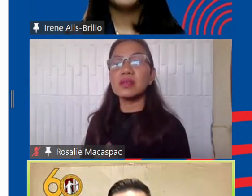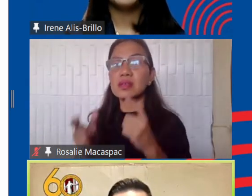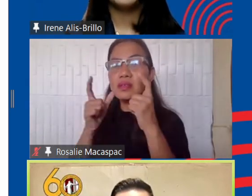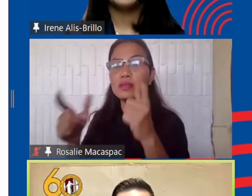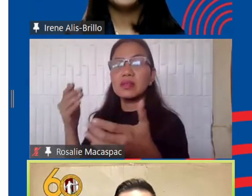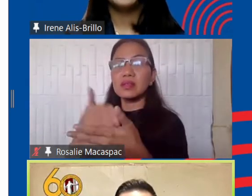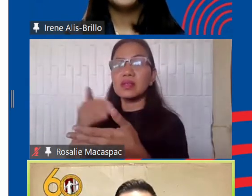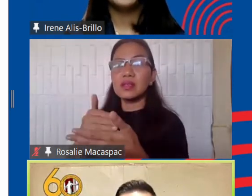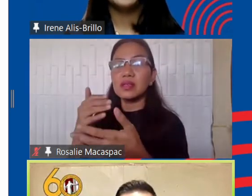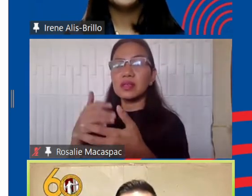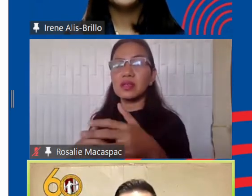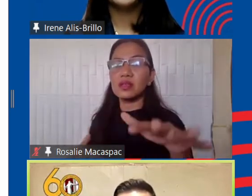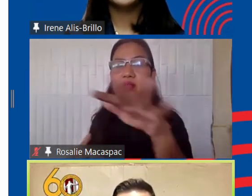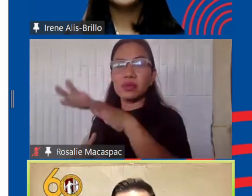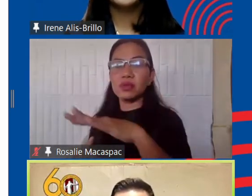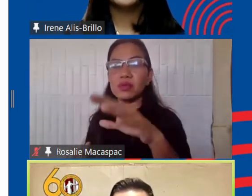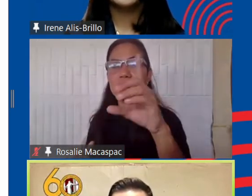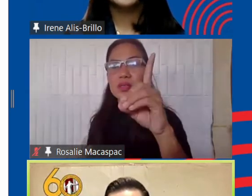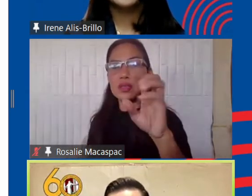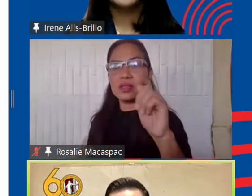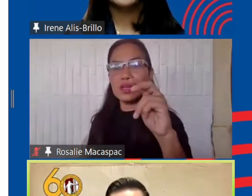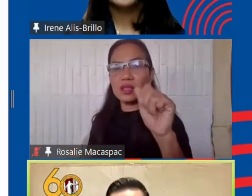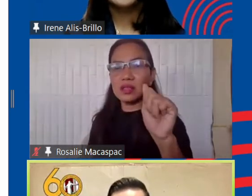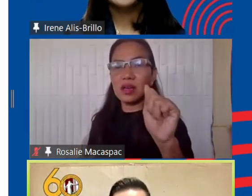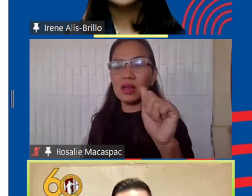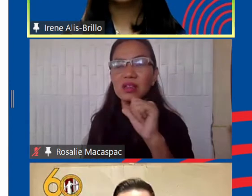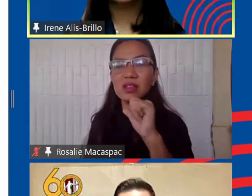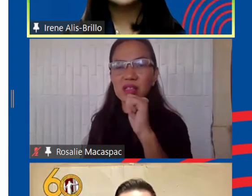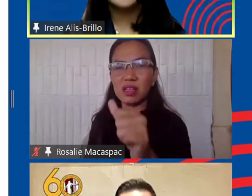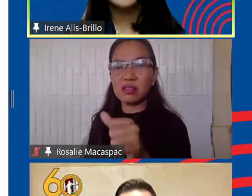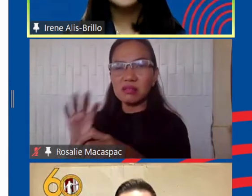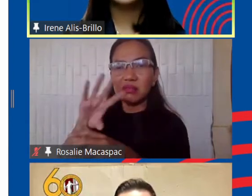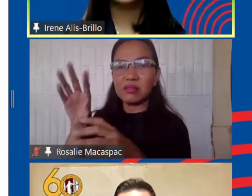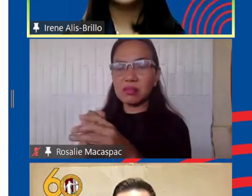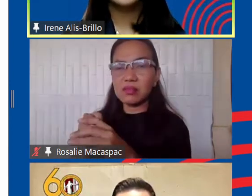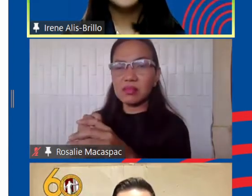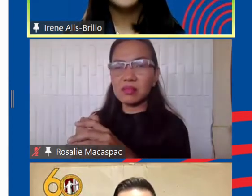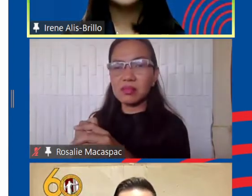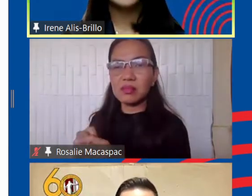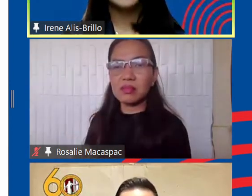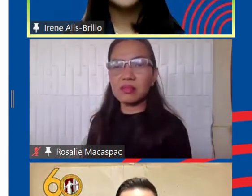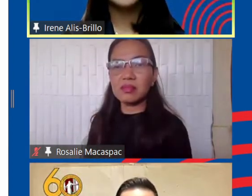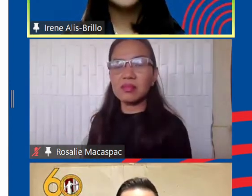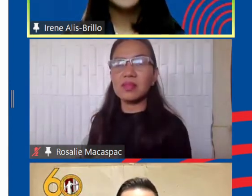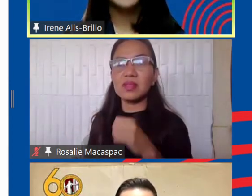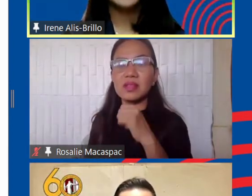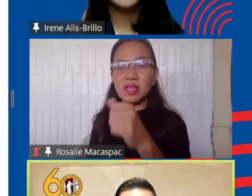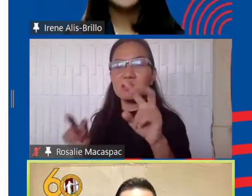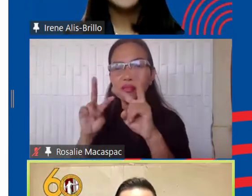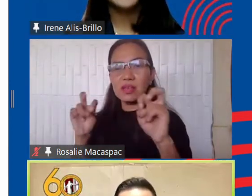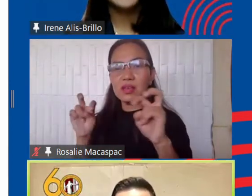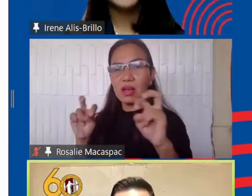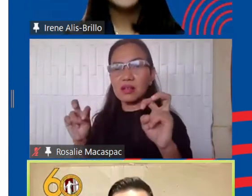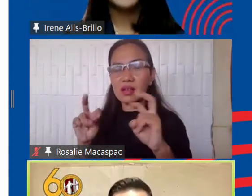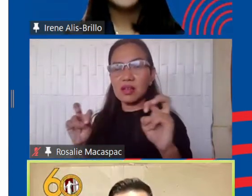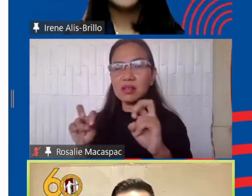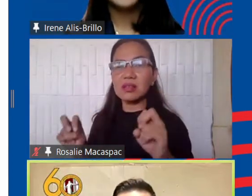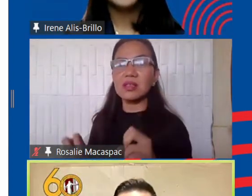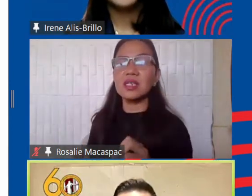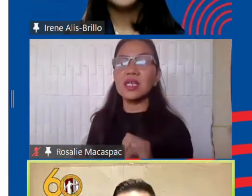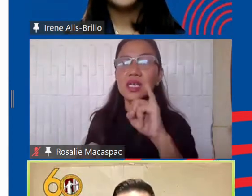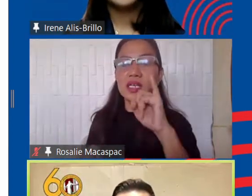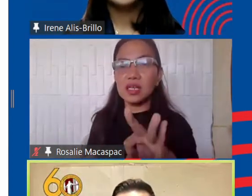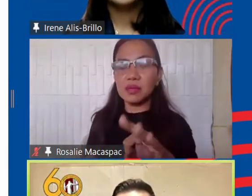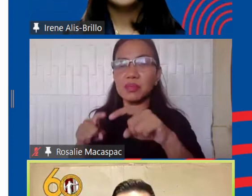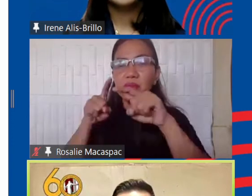those kind of data are not actually being used. No, it's Mhm. not being analyzed. So it will really